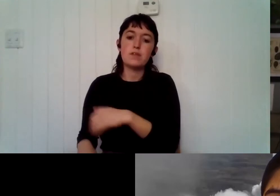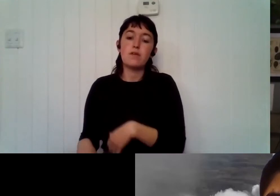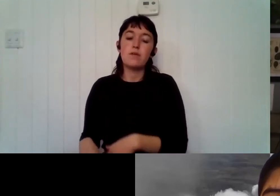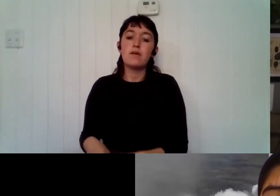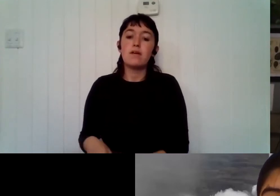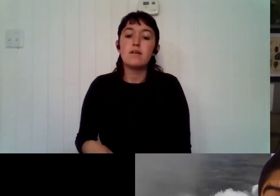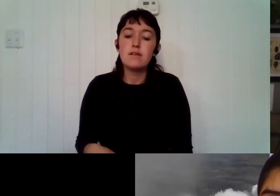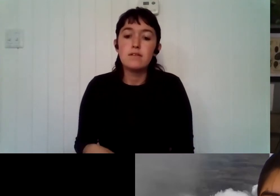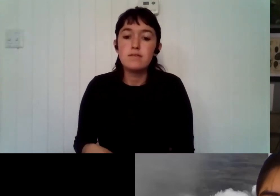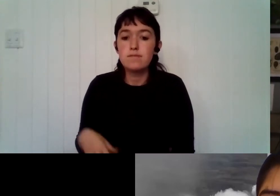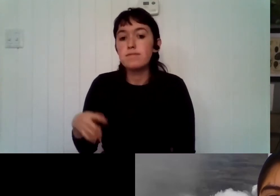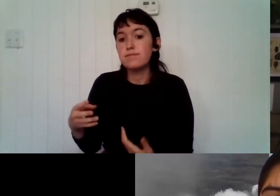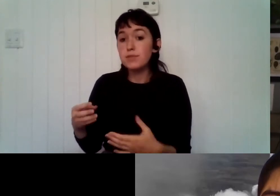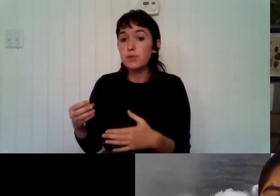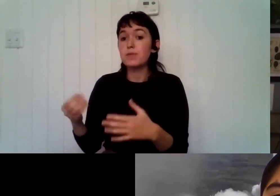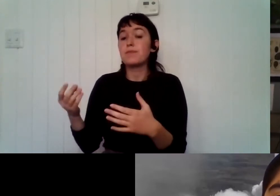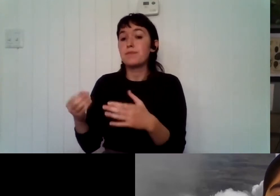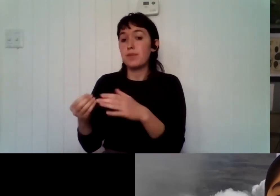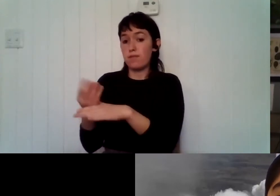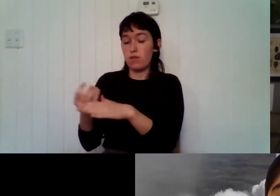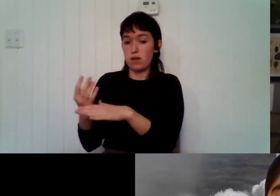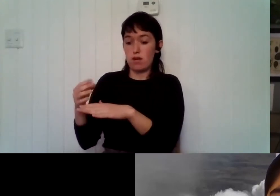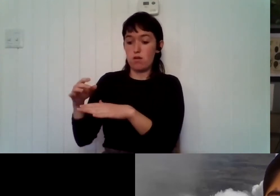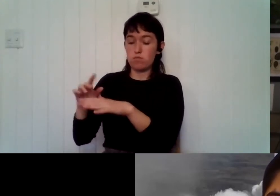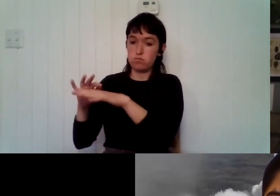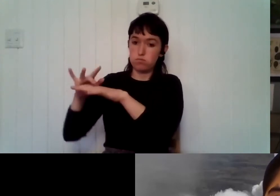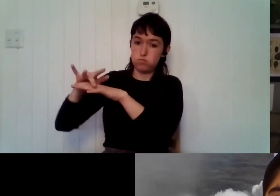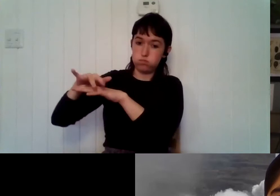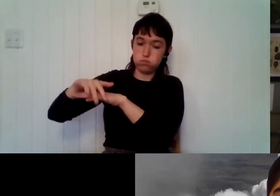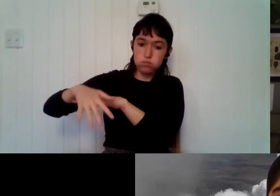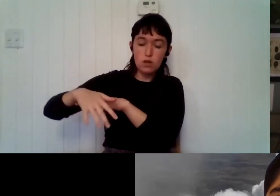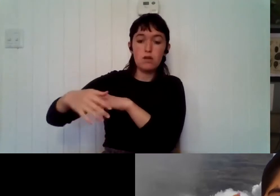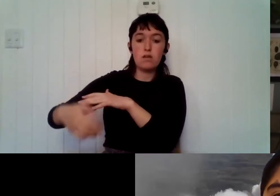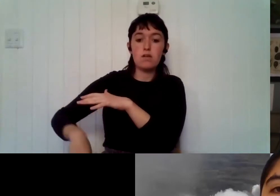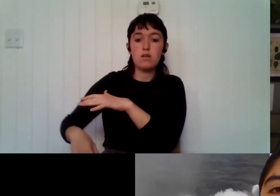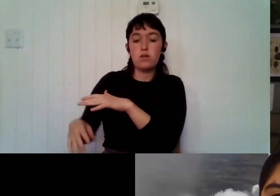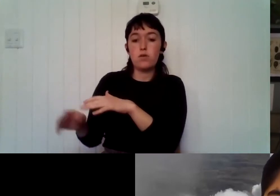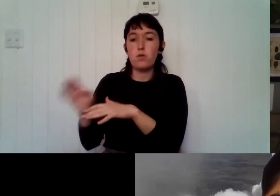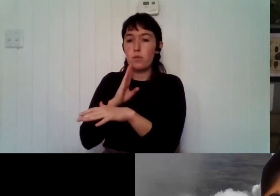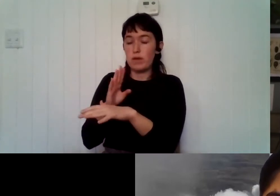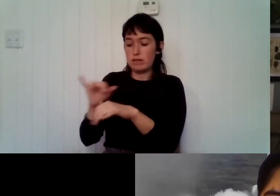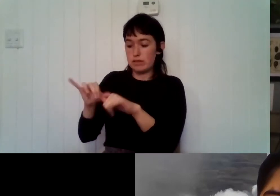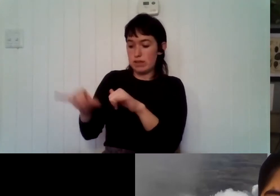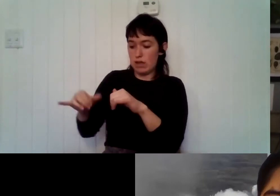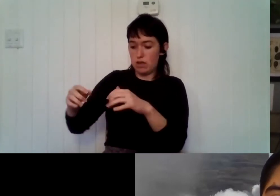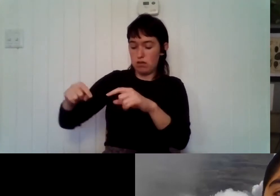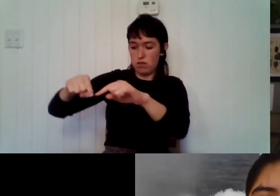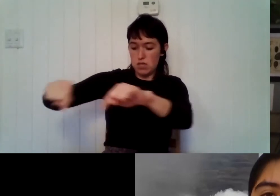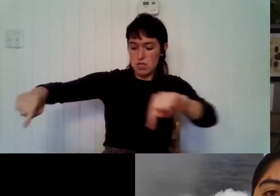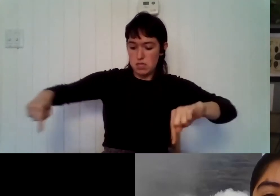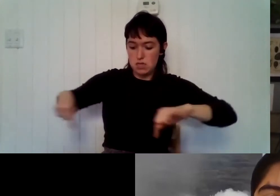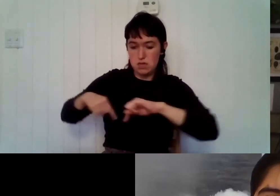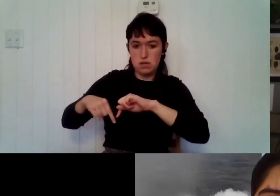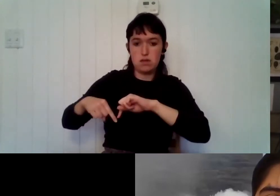hot rock, really fast hot rock are called, they are going to stay in between this border with